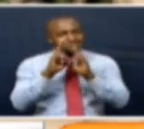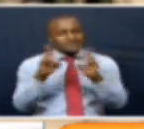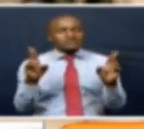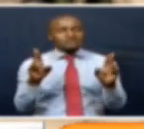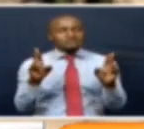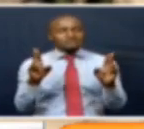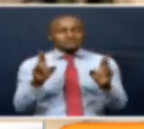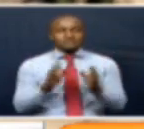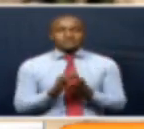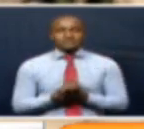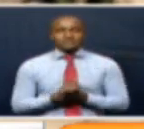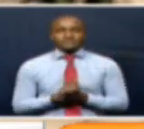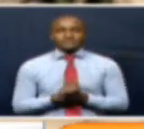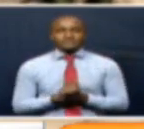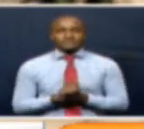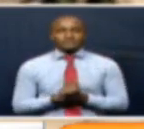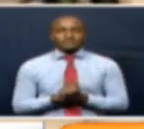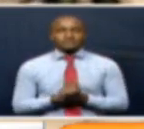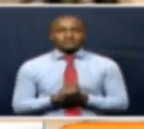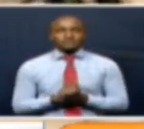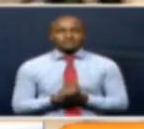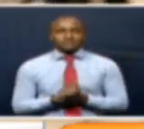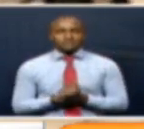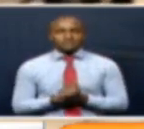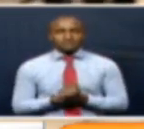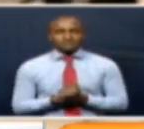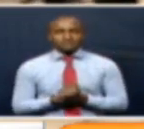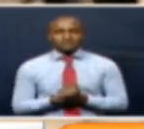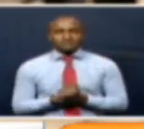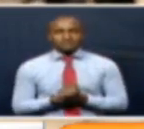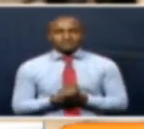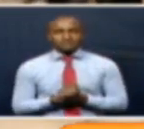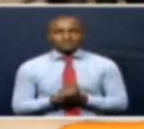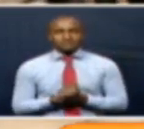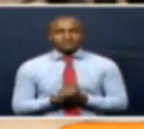Hassan Mugambi, Citizen TV from Koloa at the border of Baringo and Elgeyo Marakwet.